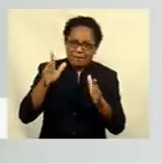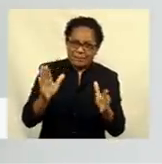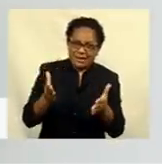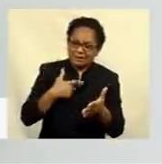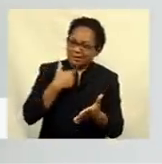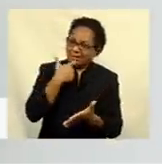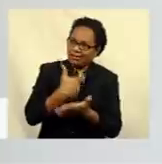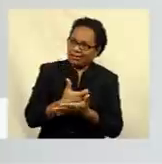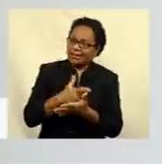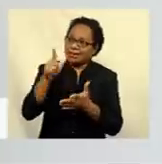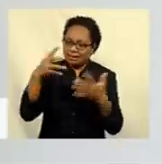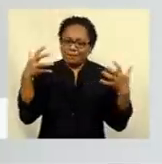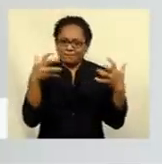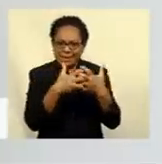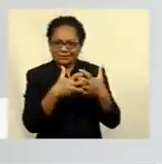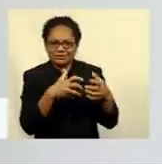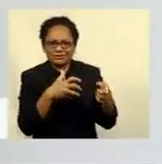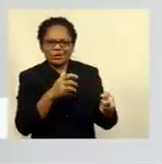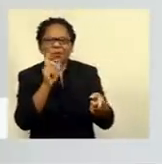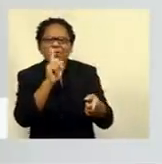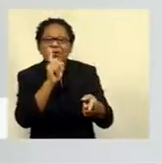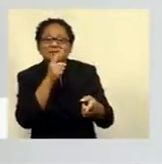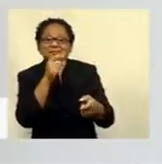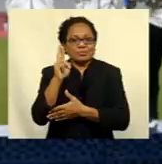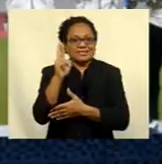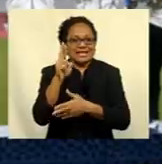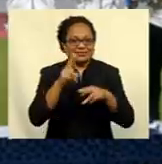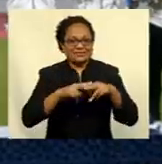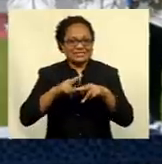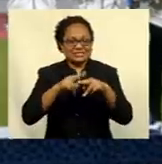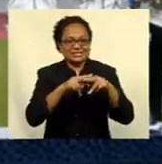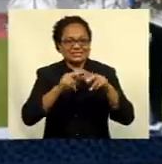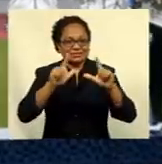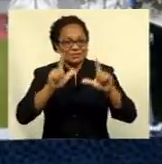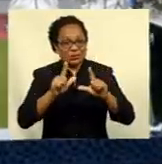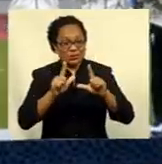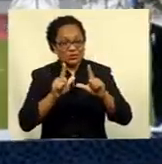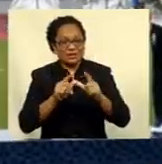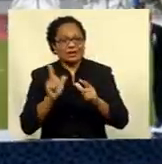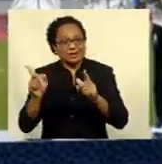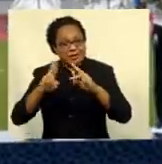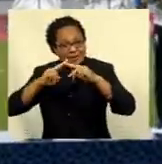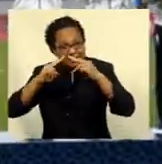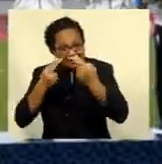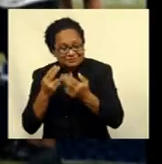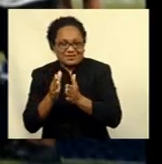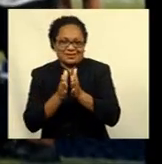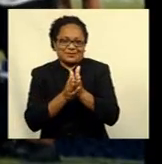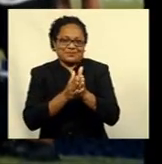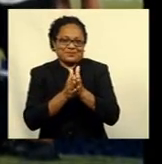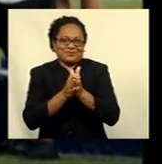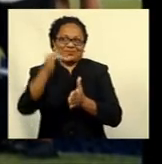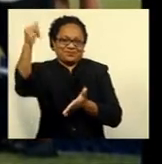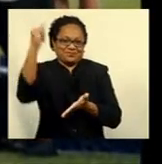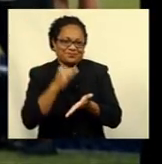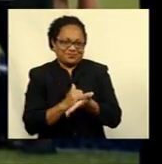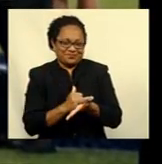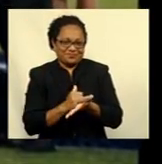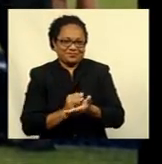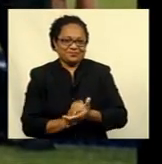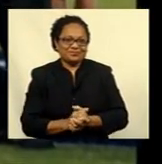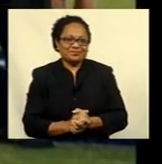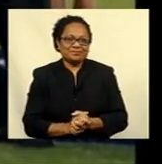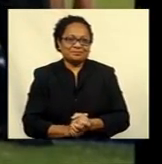that the commentator has given him. The family is now eagerly awaiting for his return. Pranita